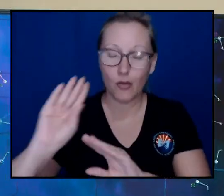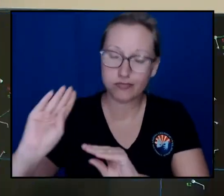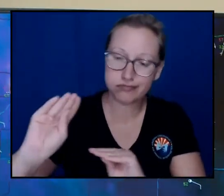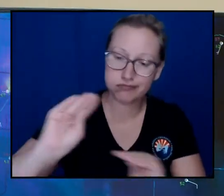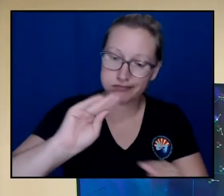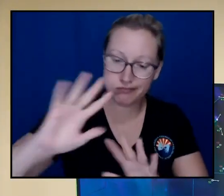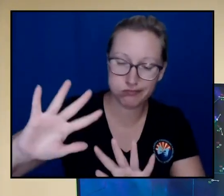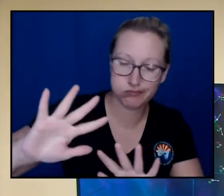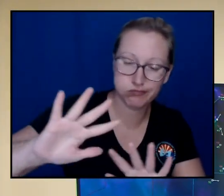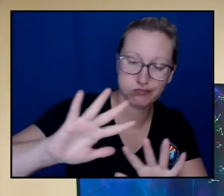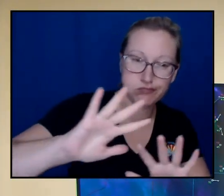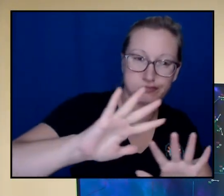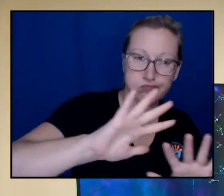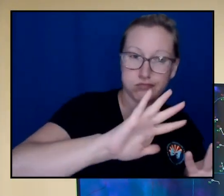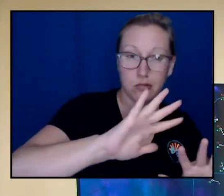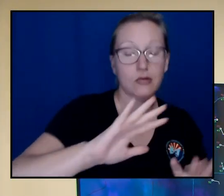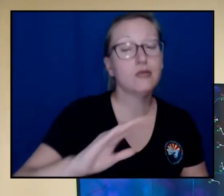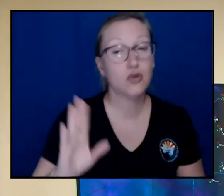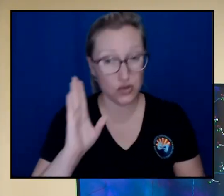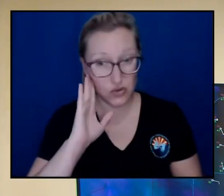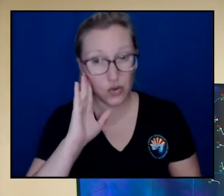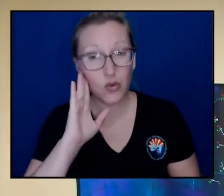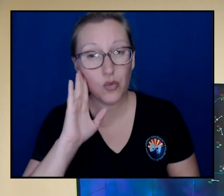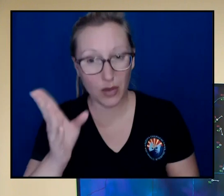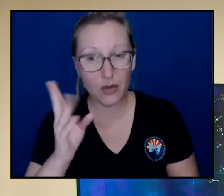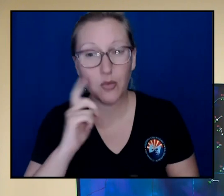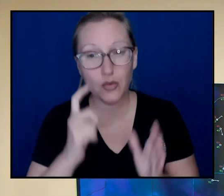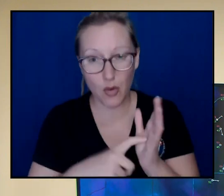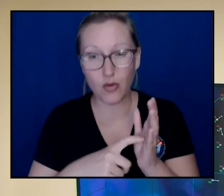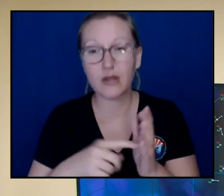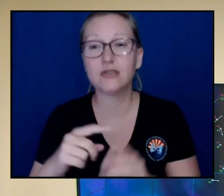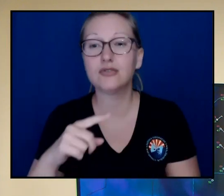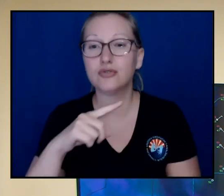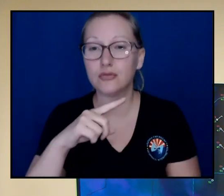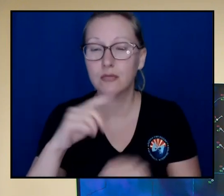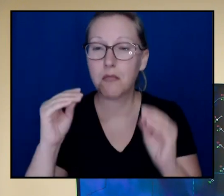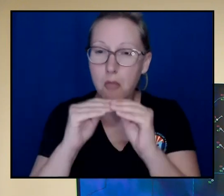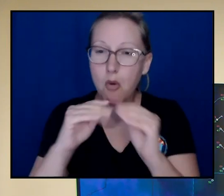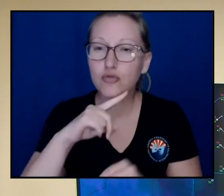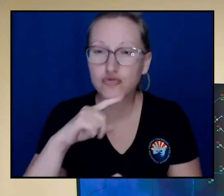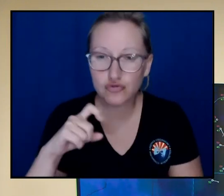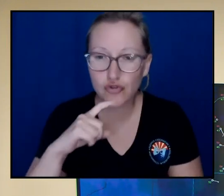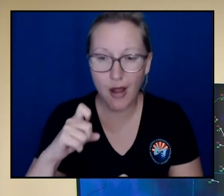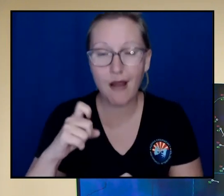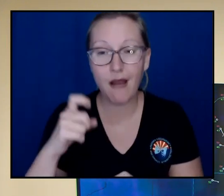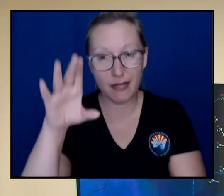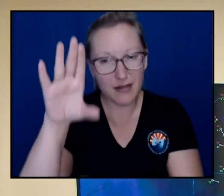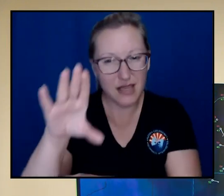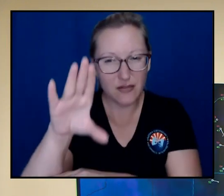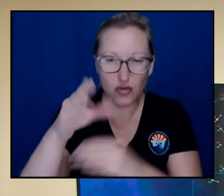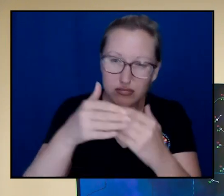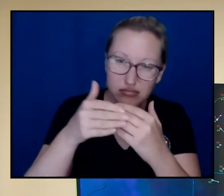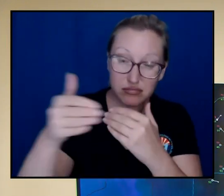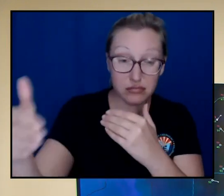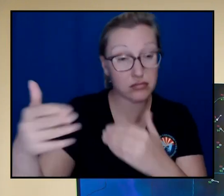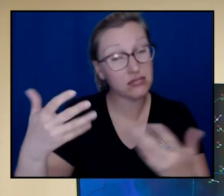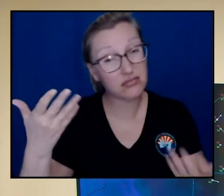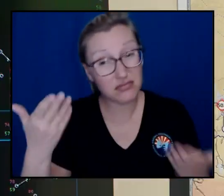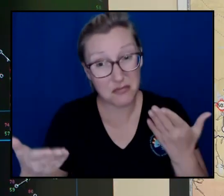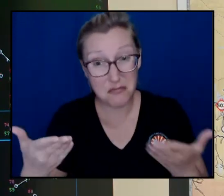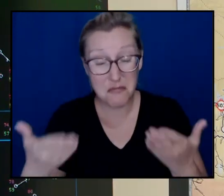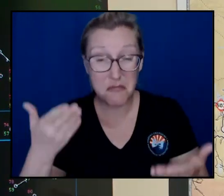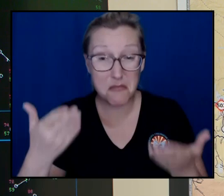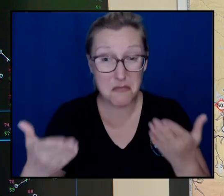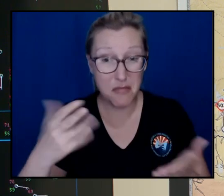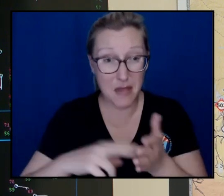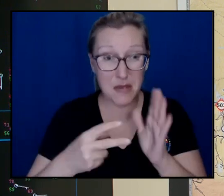to see that drier intrusion even as early as this afternoon. And because of that, it might actually shut off our storms a bit earlier